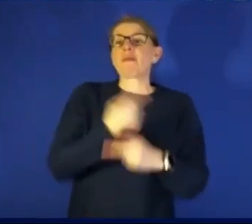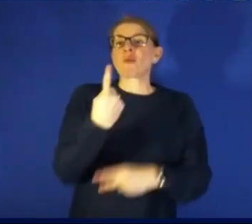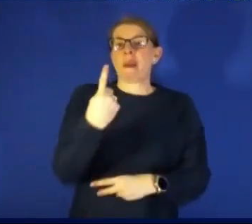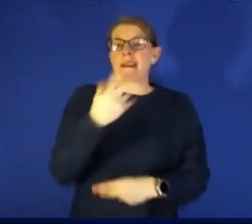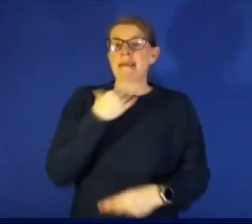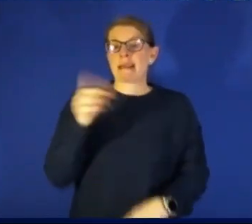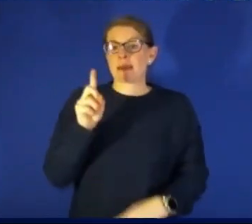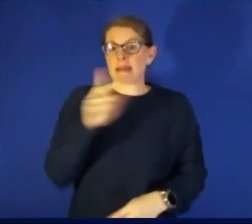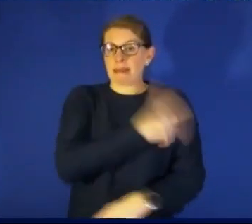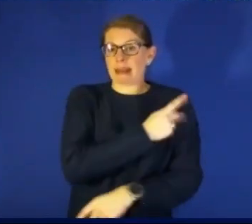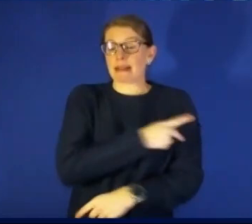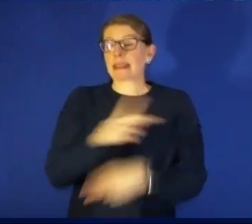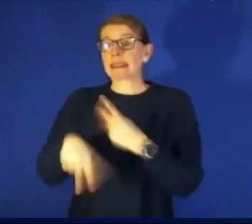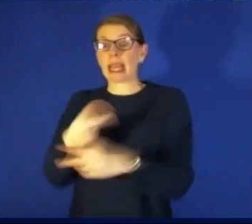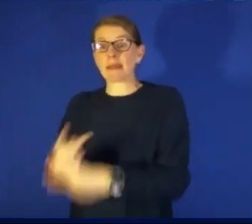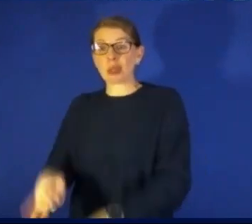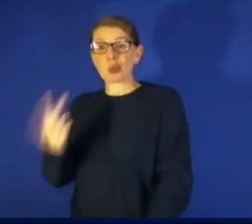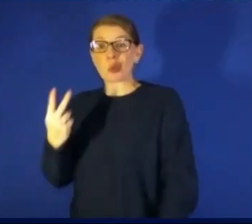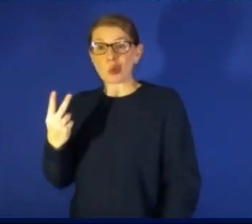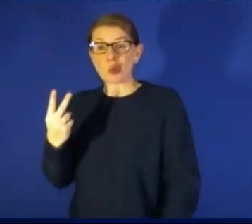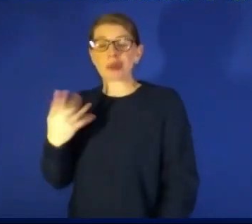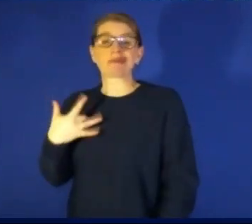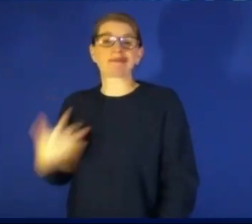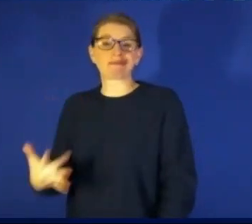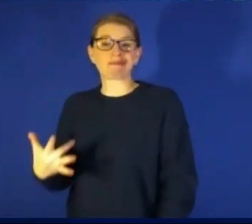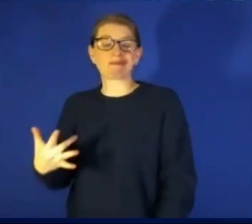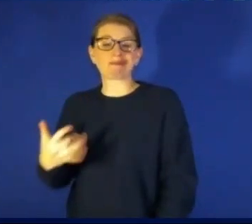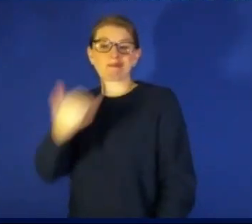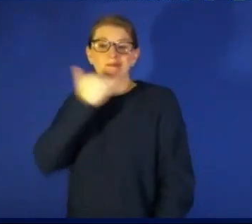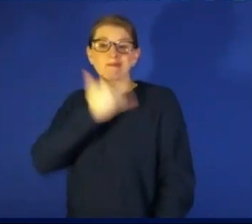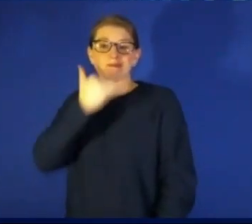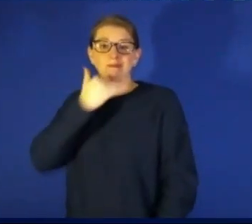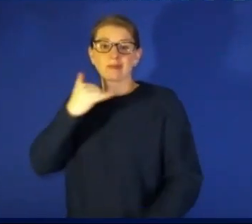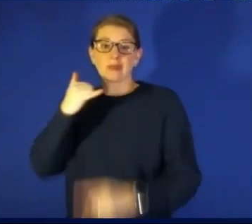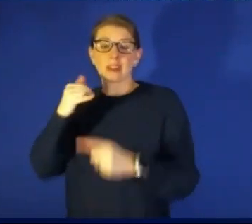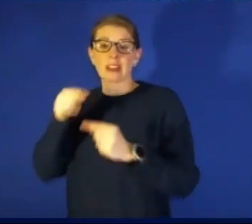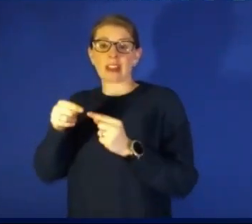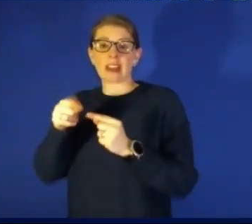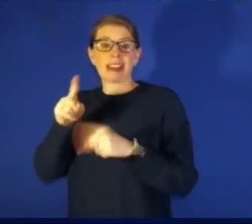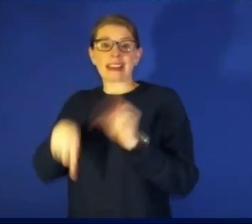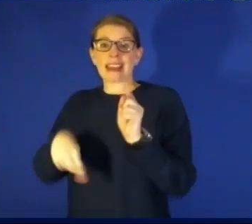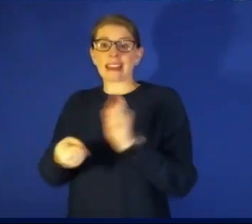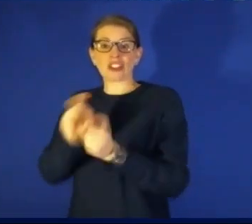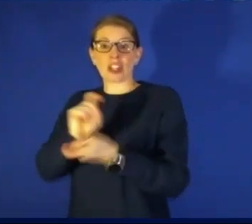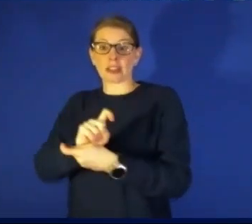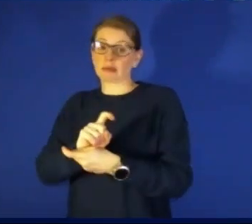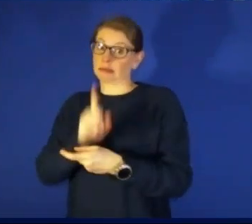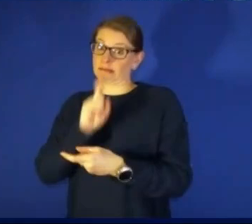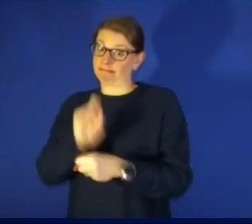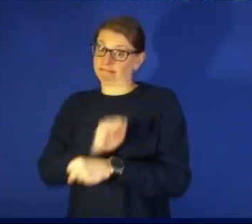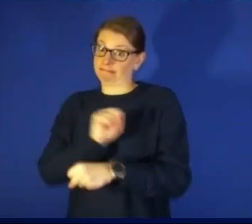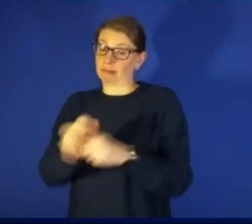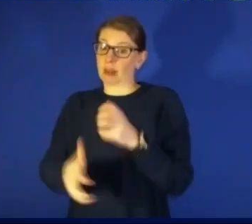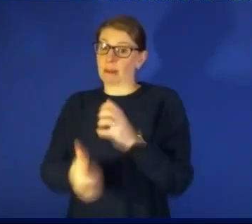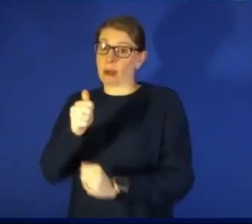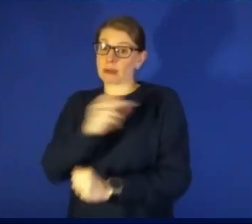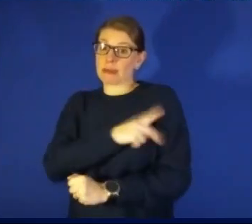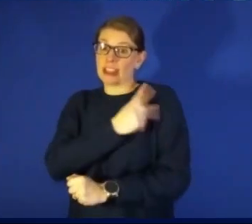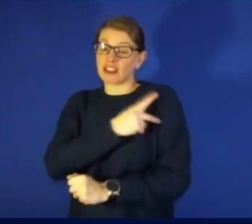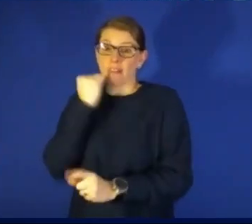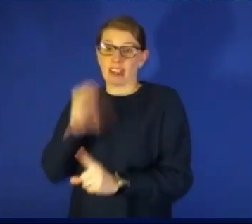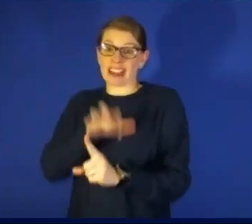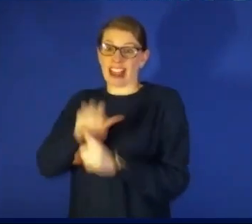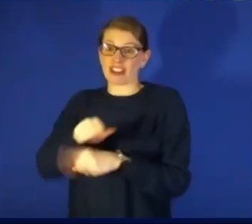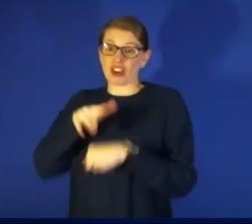Type 2 diabetes is commonly mistaken as an irreversible disease, and actually in most patients, when you get it early,